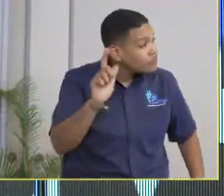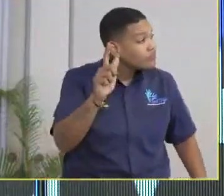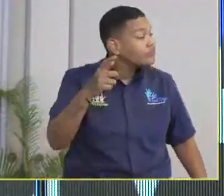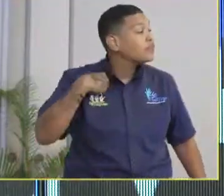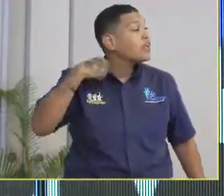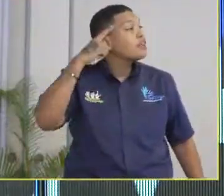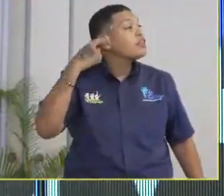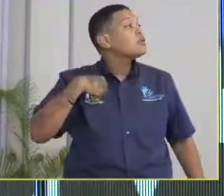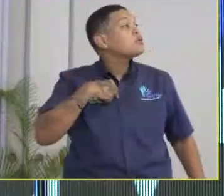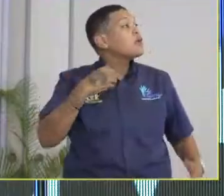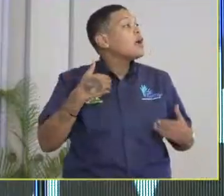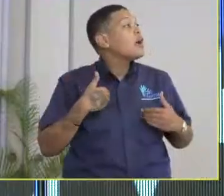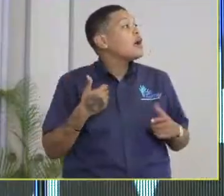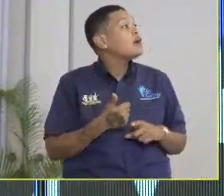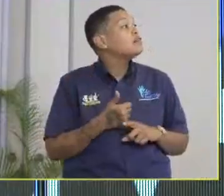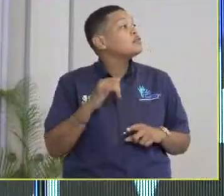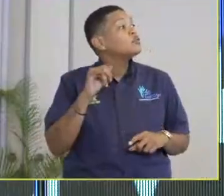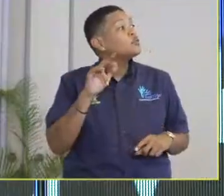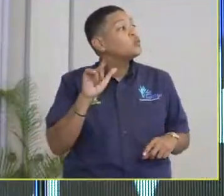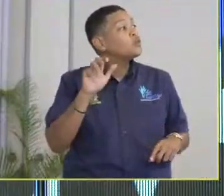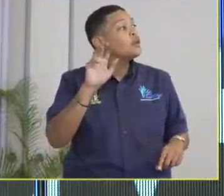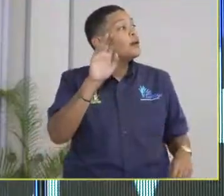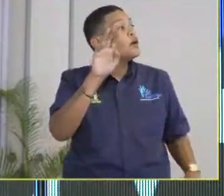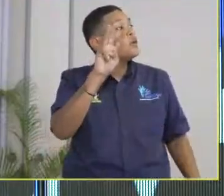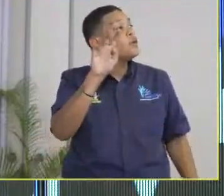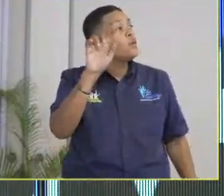because Mrs. Julia Gowie-Williams